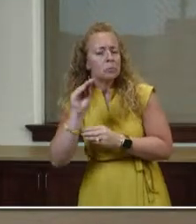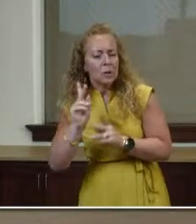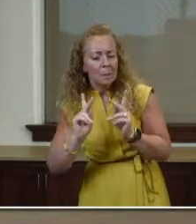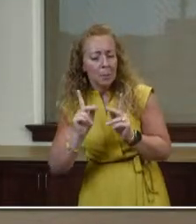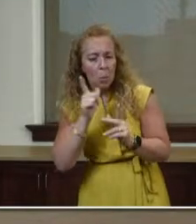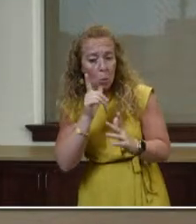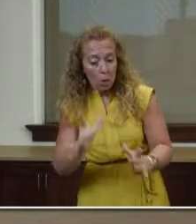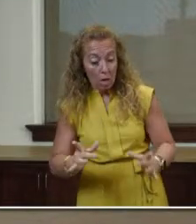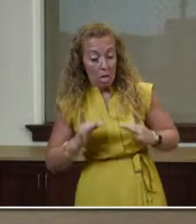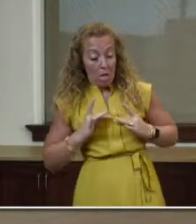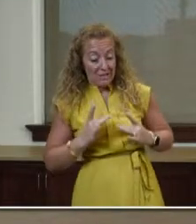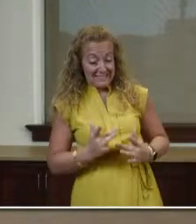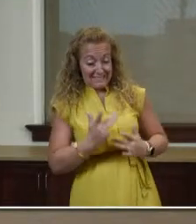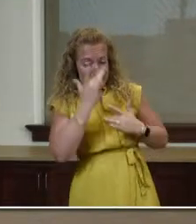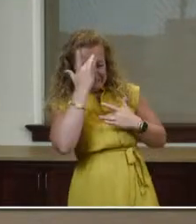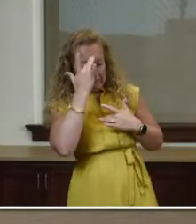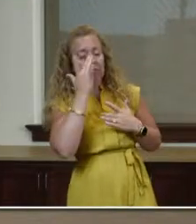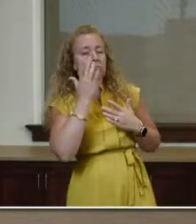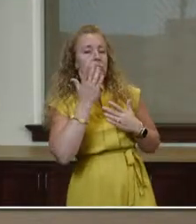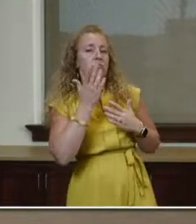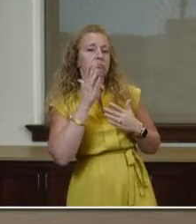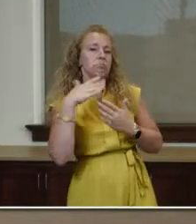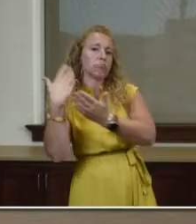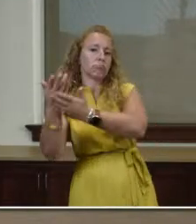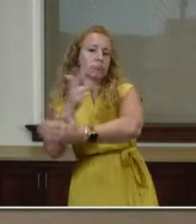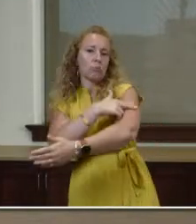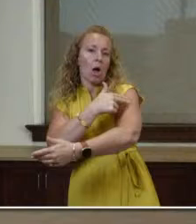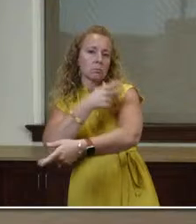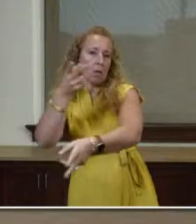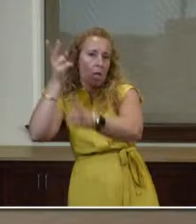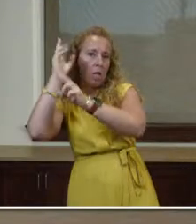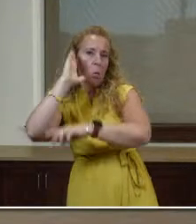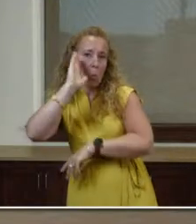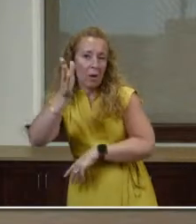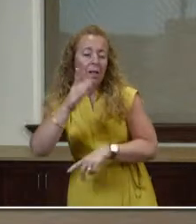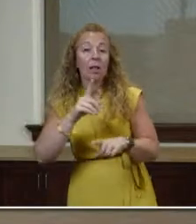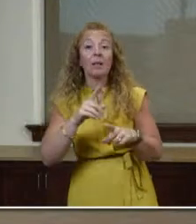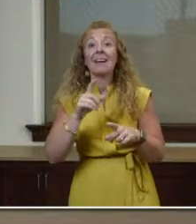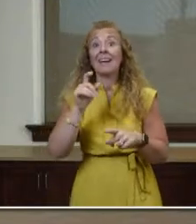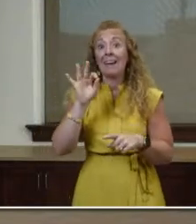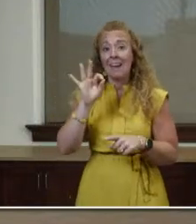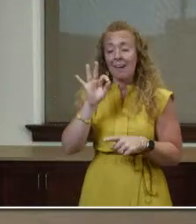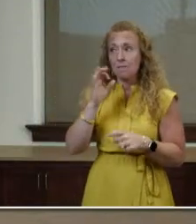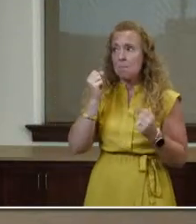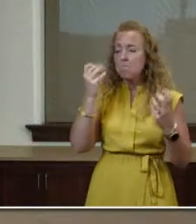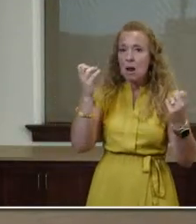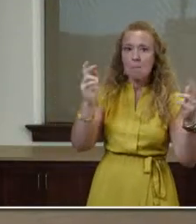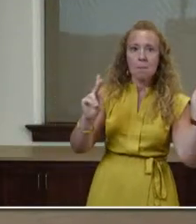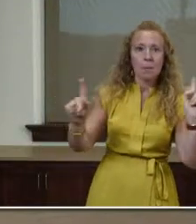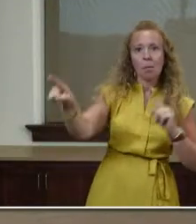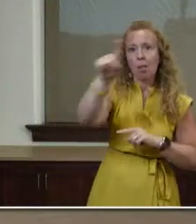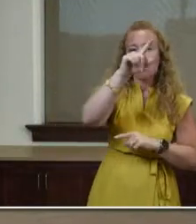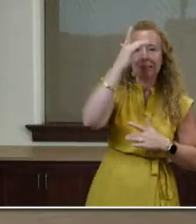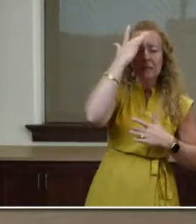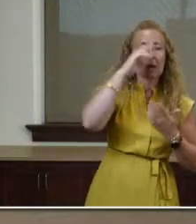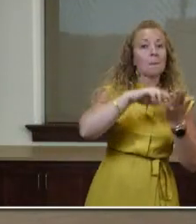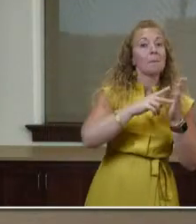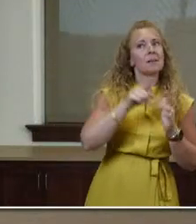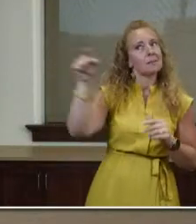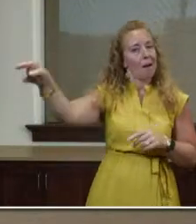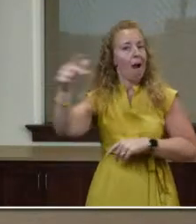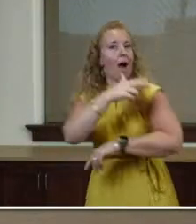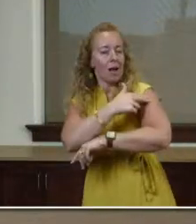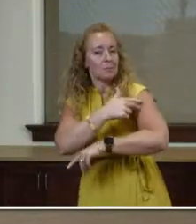get this virus, will wind up in the hospital. So if there were lots of unidentified cases out there, we would be seeing